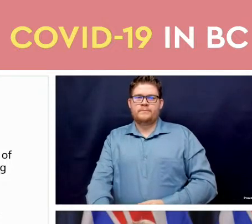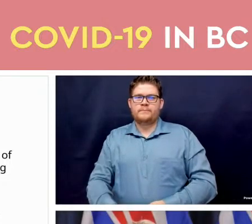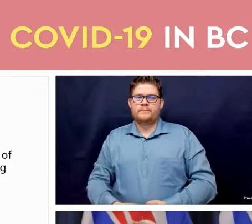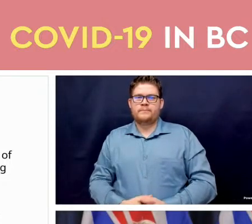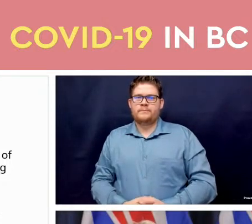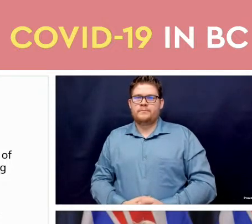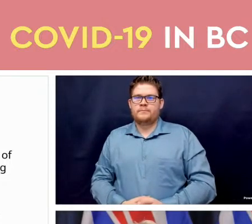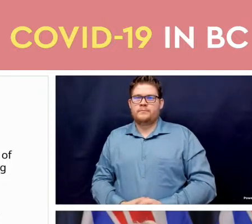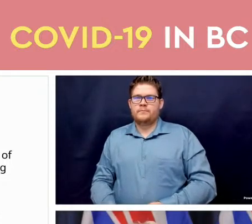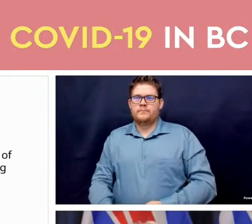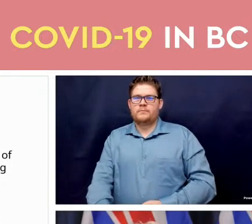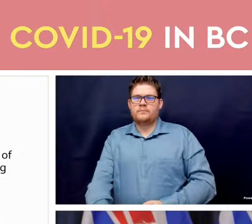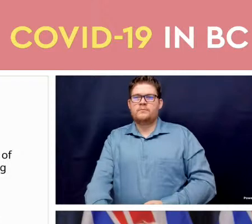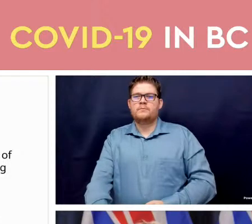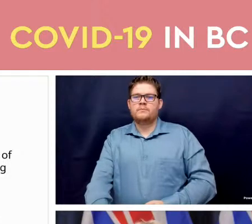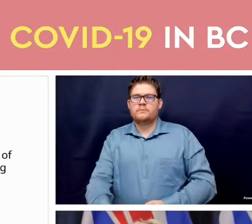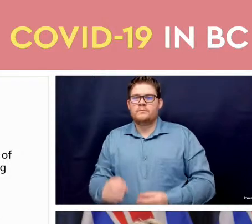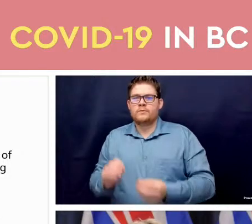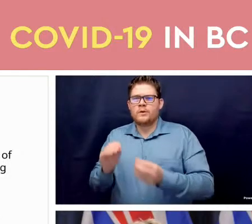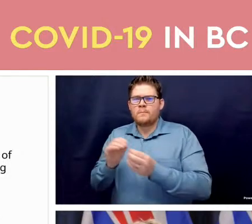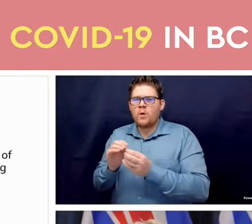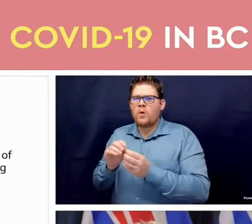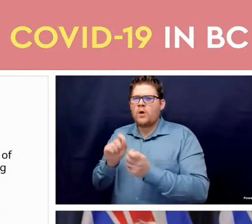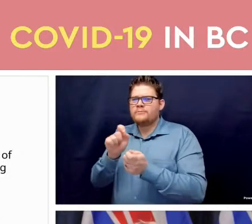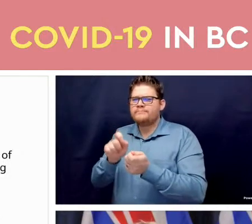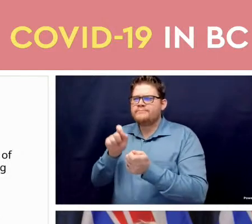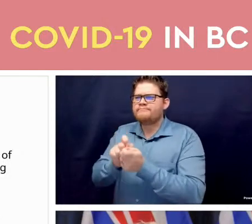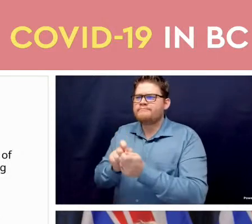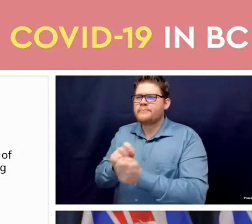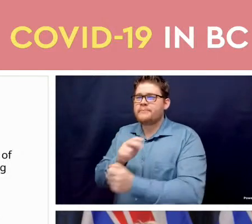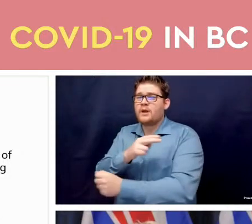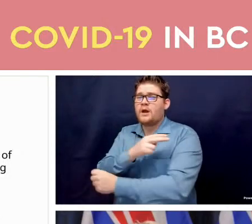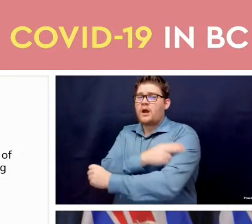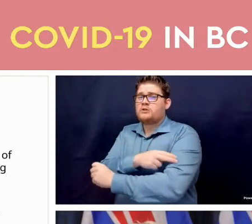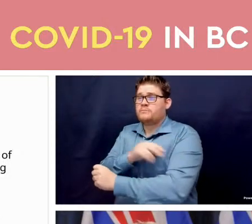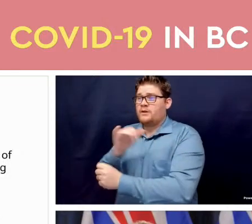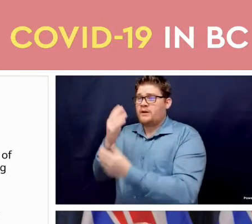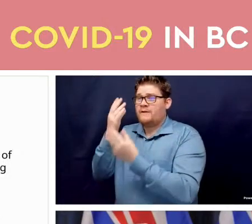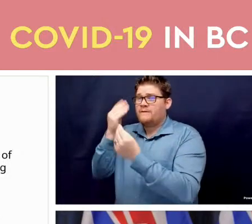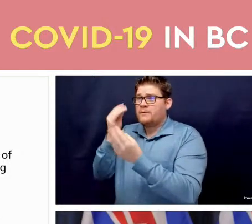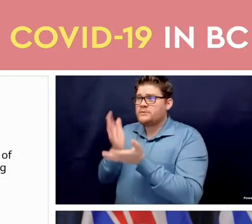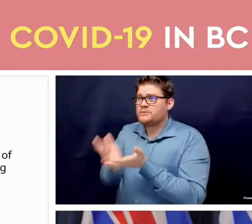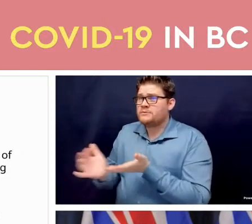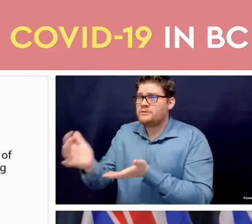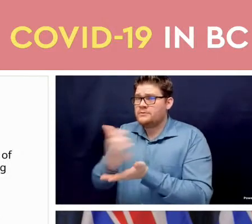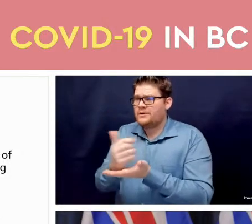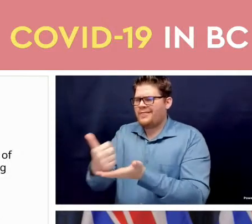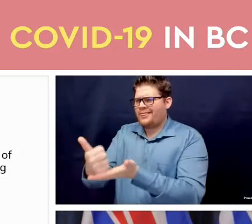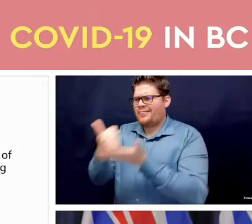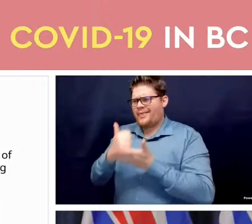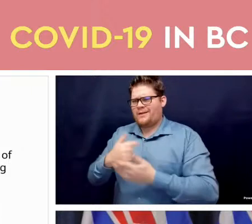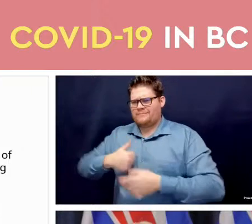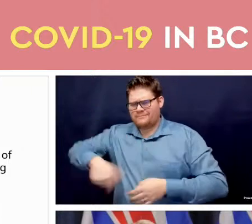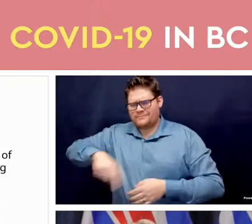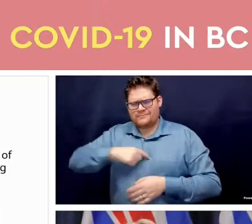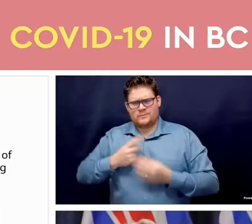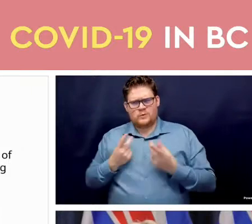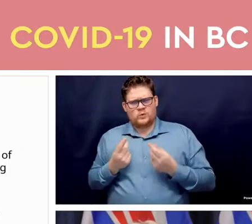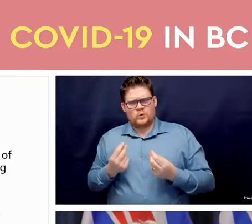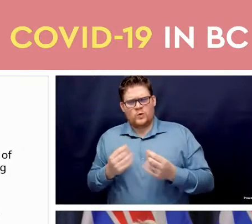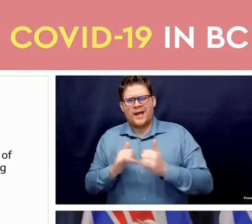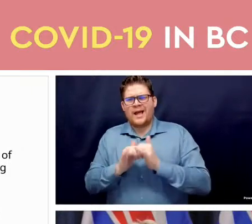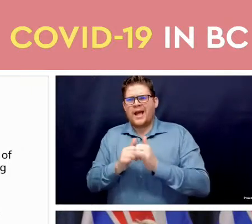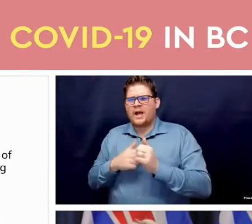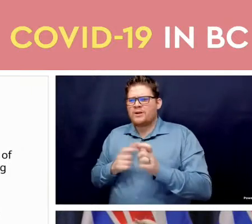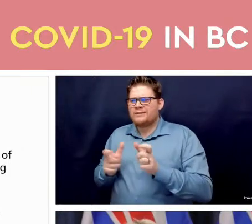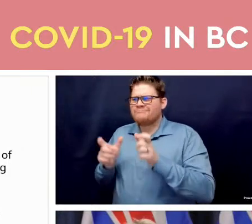the hospital, but it does also give us a measure of where we are in terms of impact. We will also be,